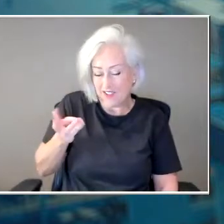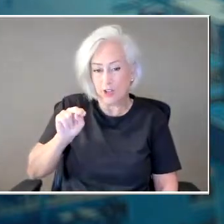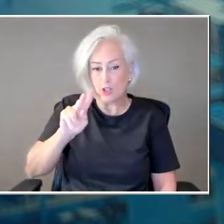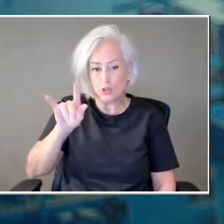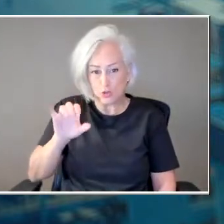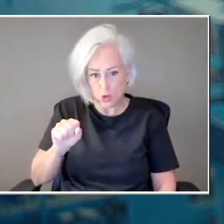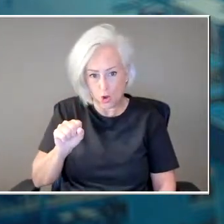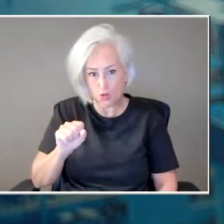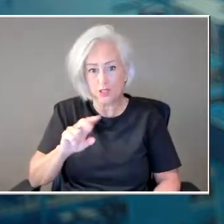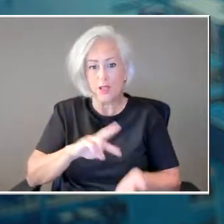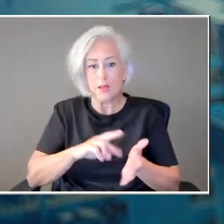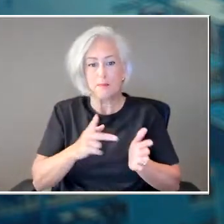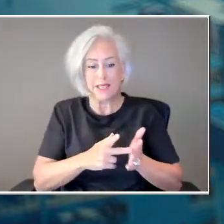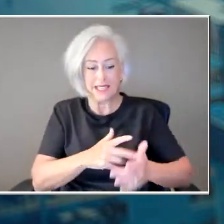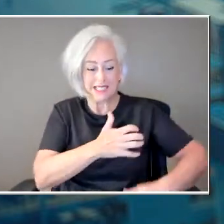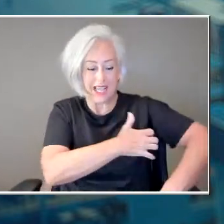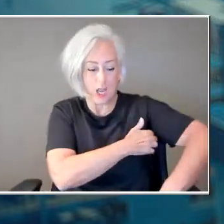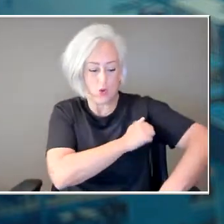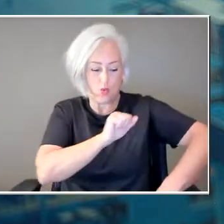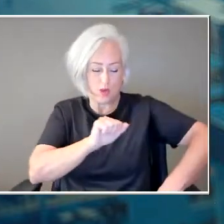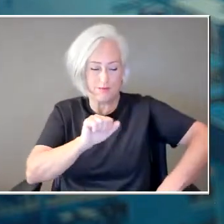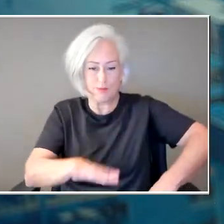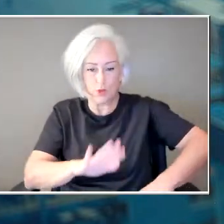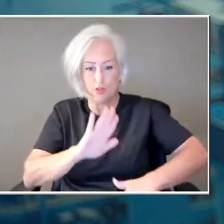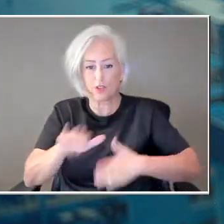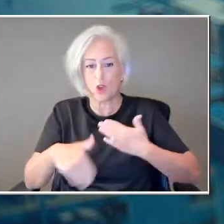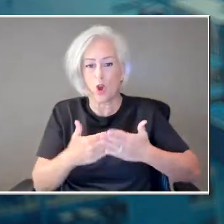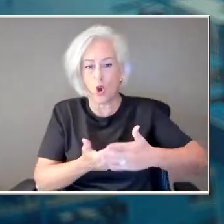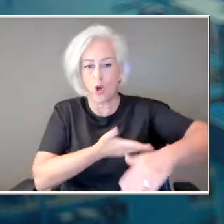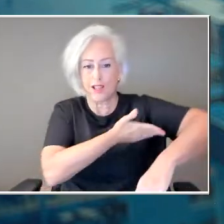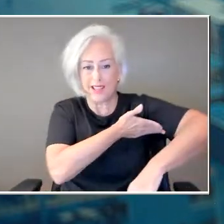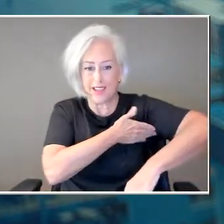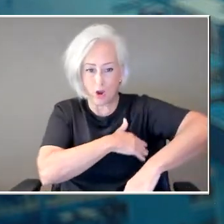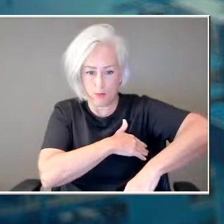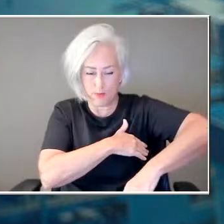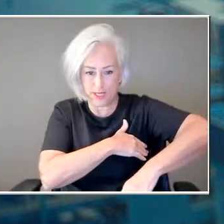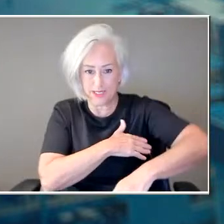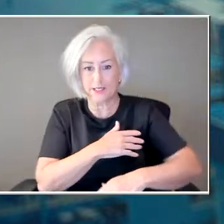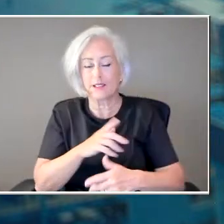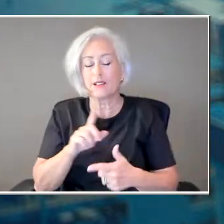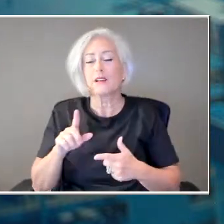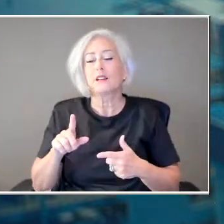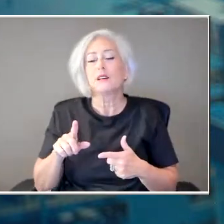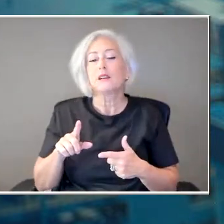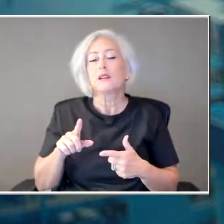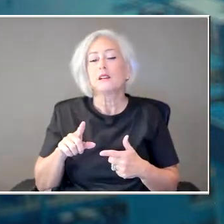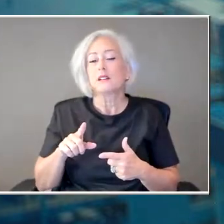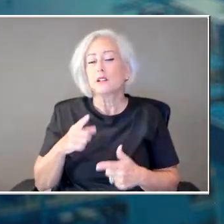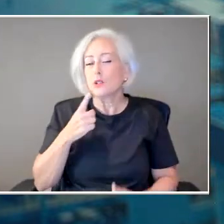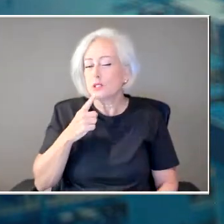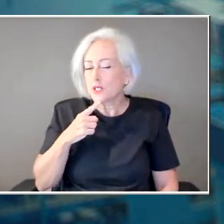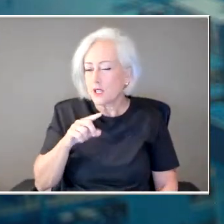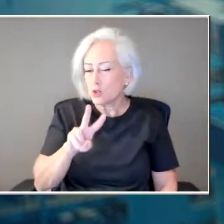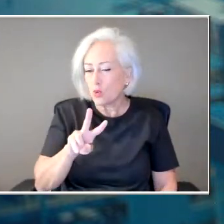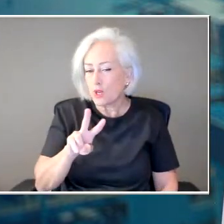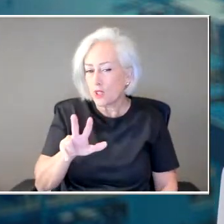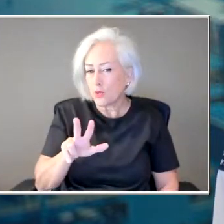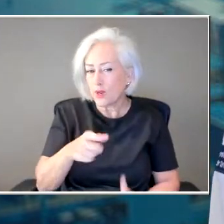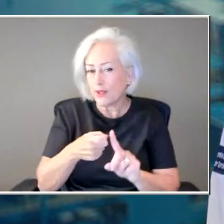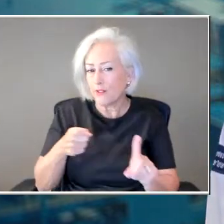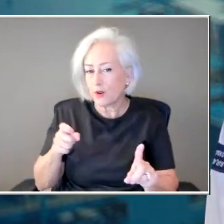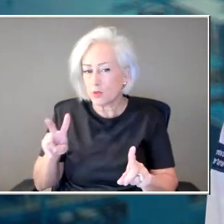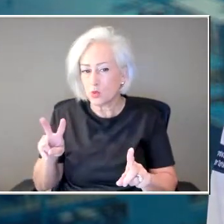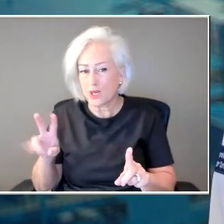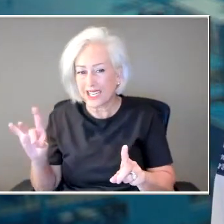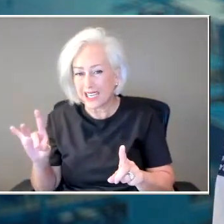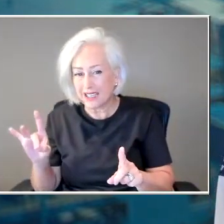dissection, removing all of the lymph nodes in her armpit area. And you said it was 23 of 28. It was, did